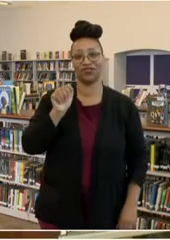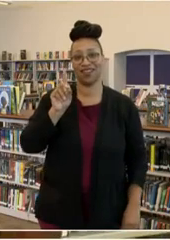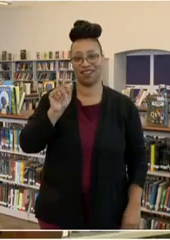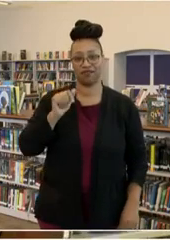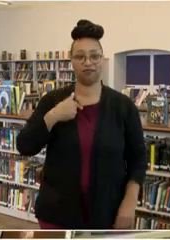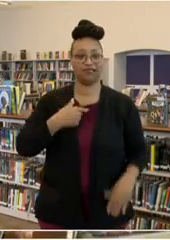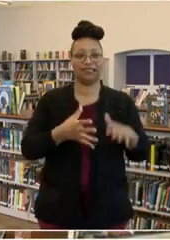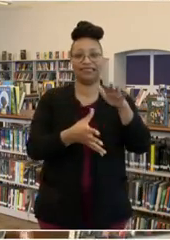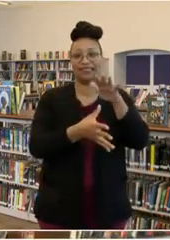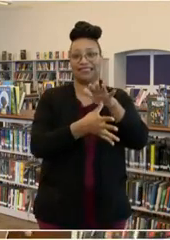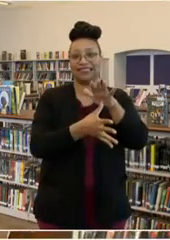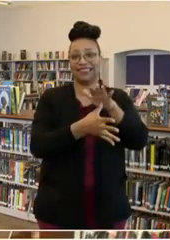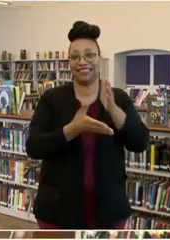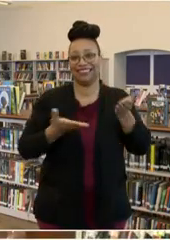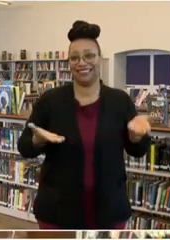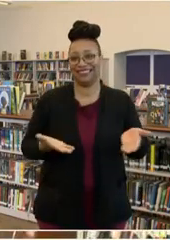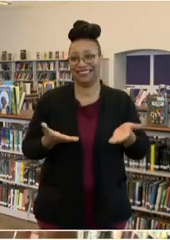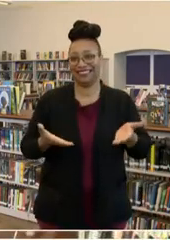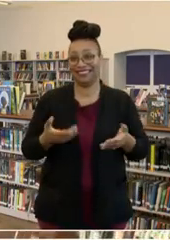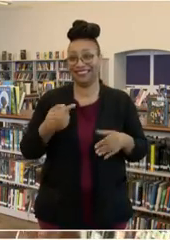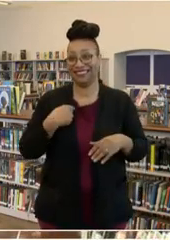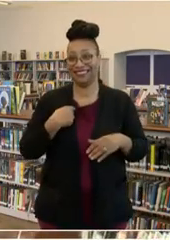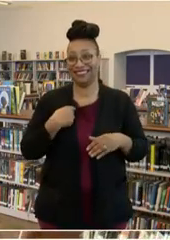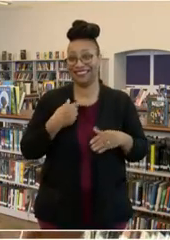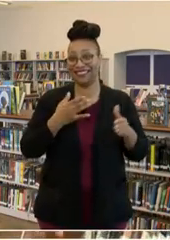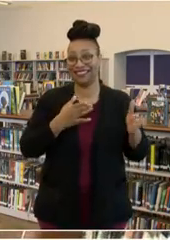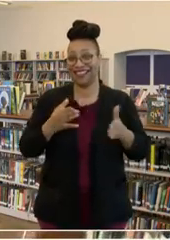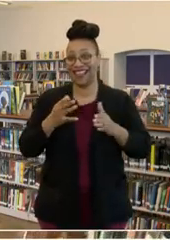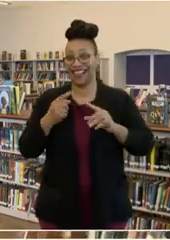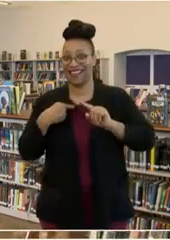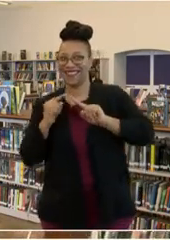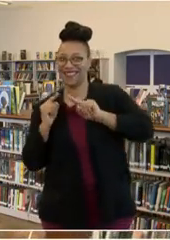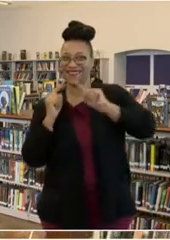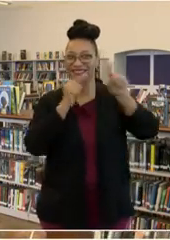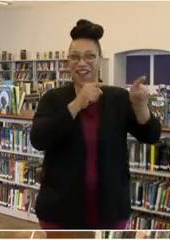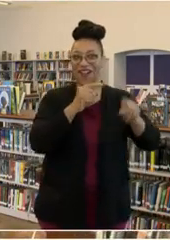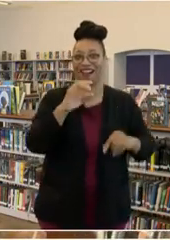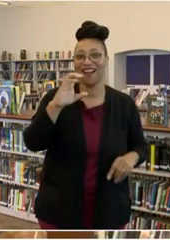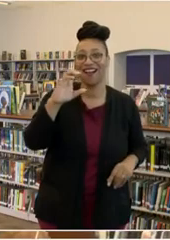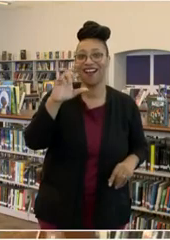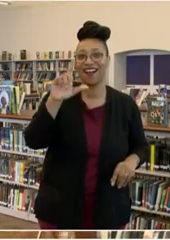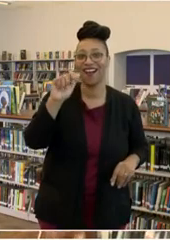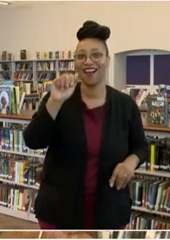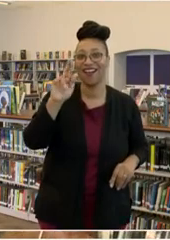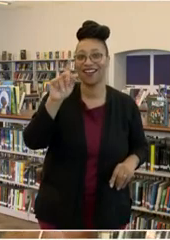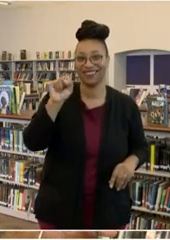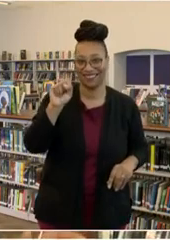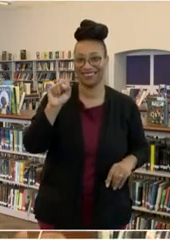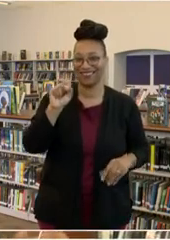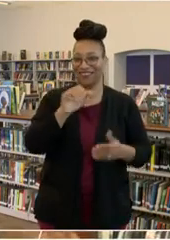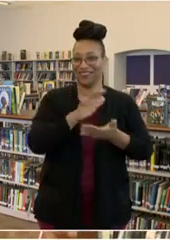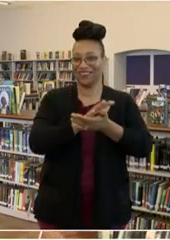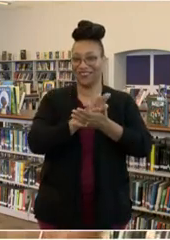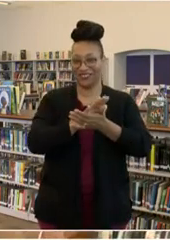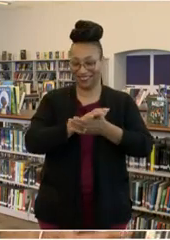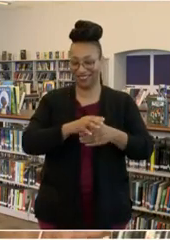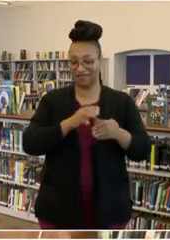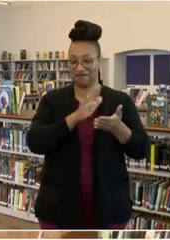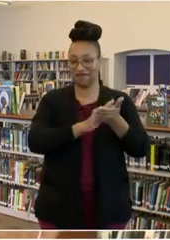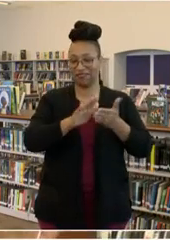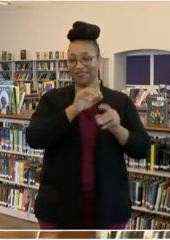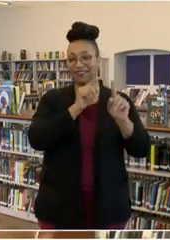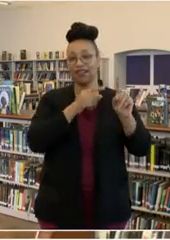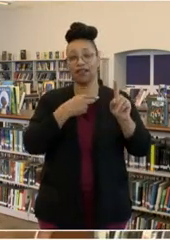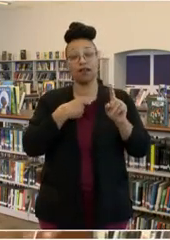Clerks! The mission of Cardozo is to provide a safe and supportive environment for its students. I'm proud to